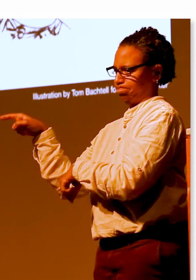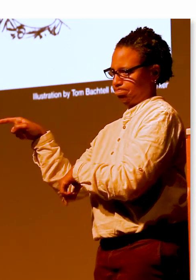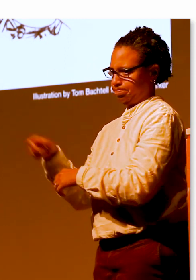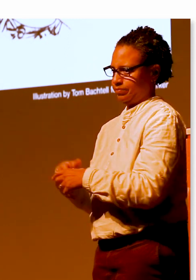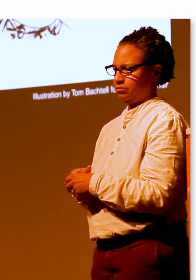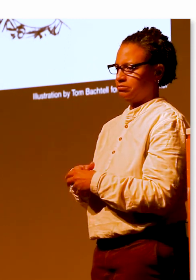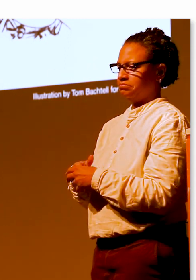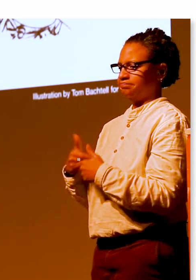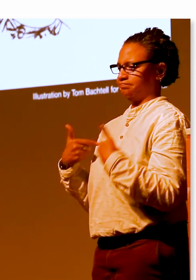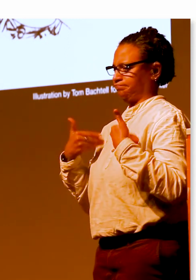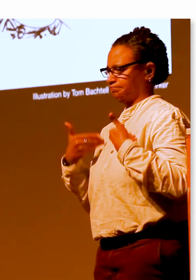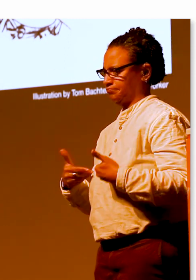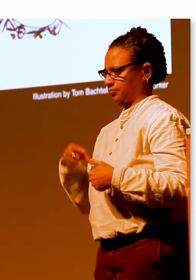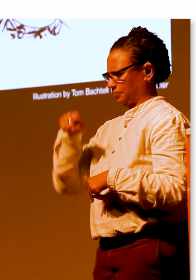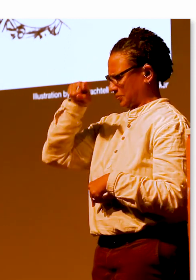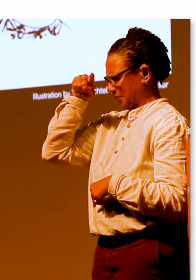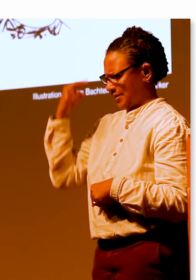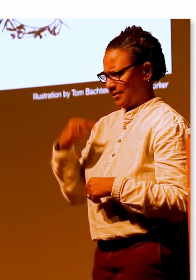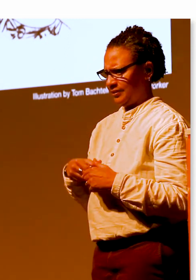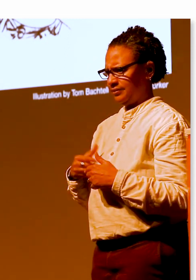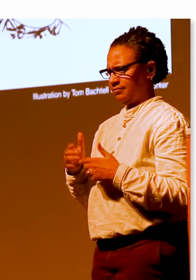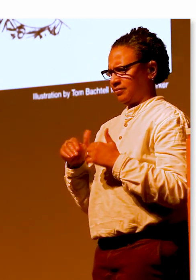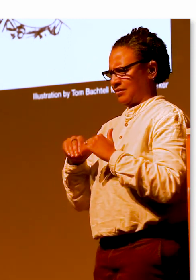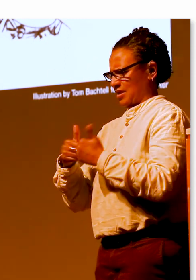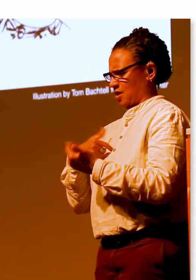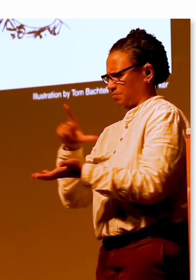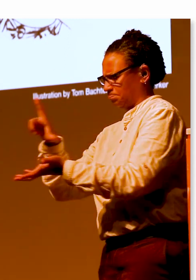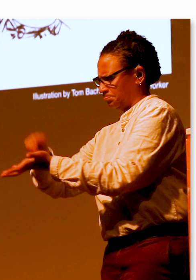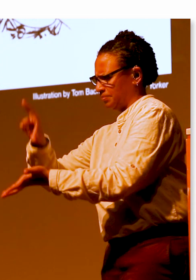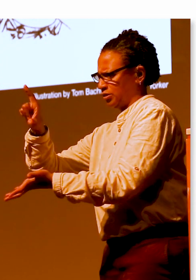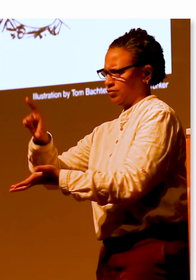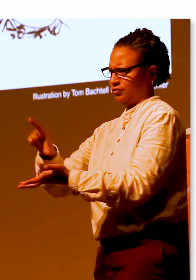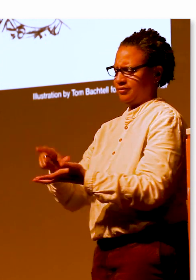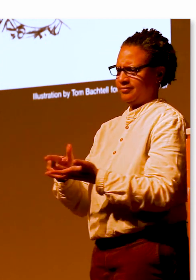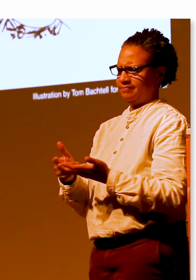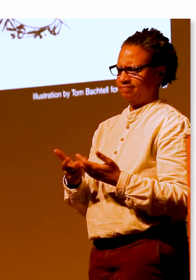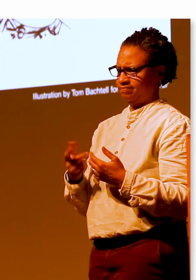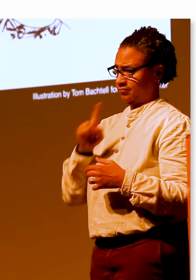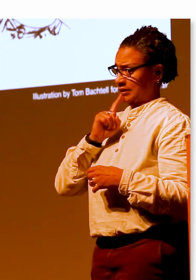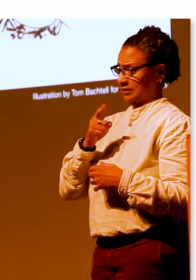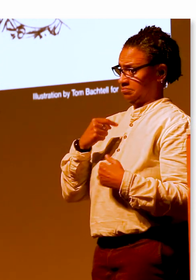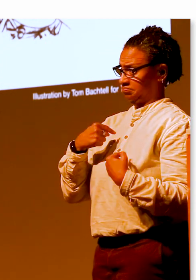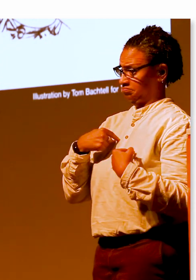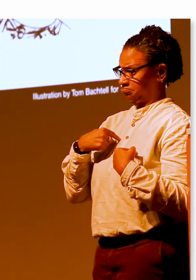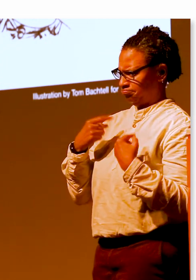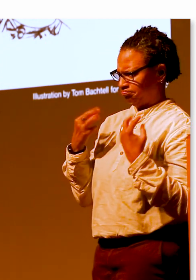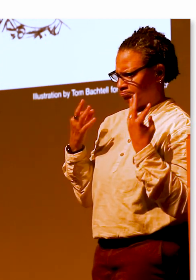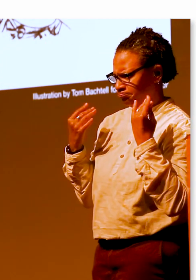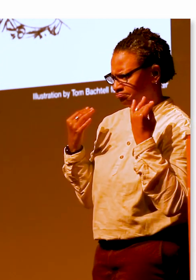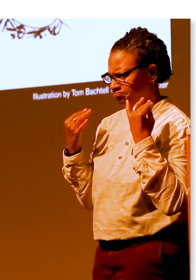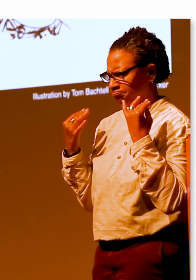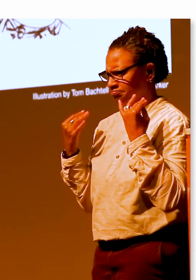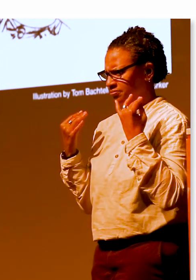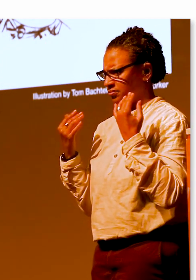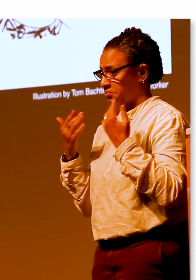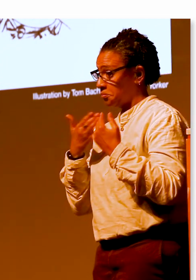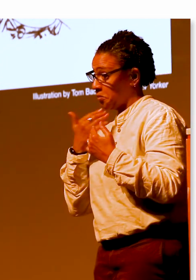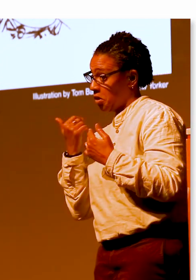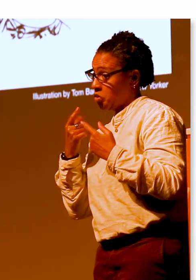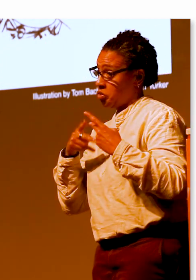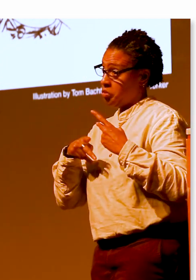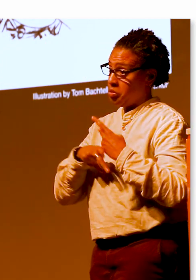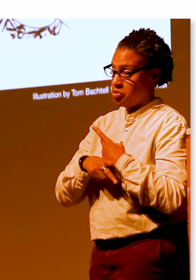art, for better or worse, was a group project, and because it was a group project, it almost made it anonymous,